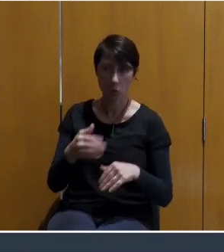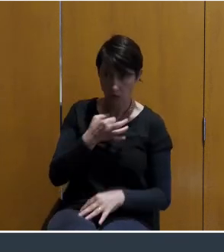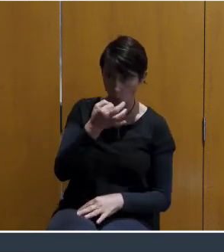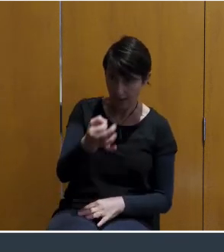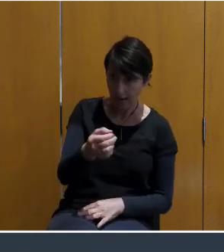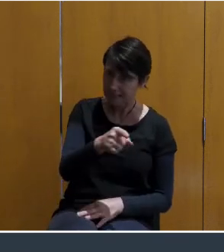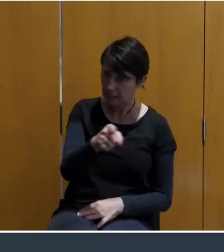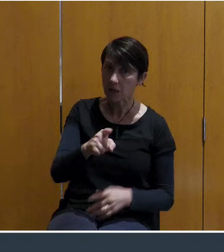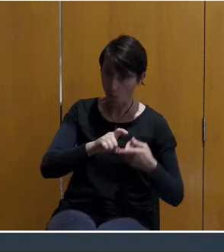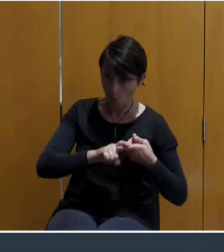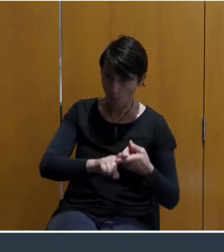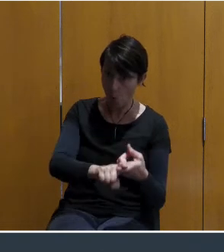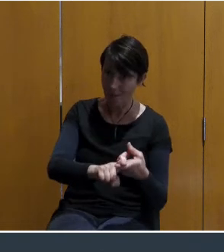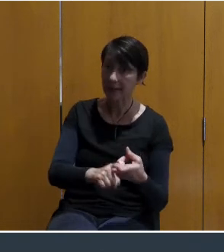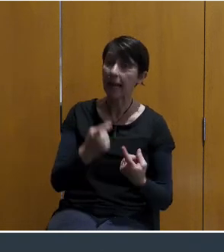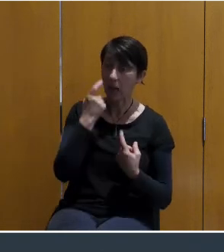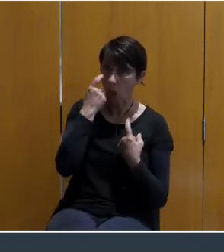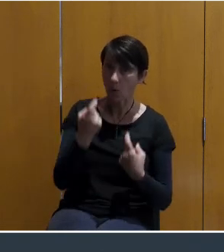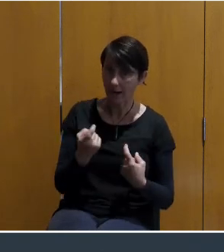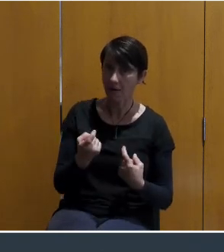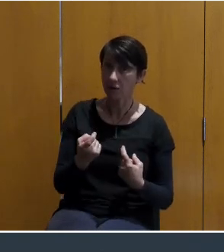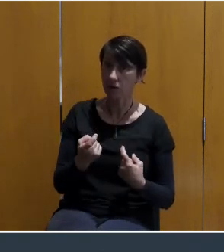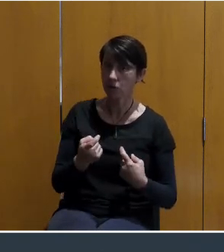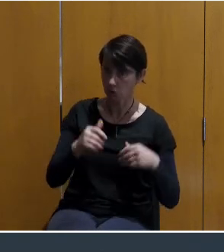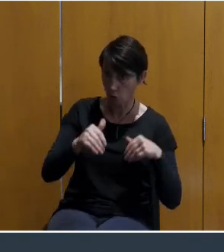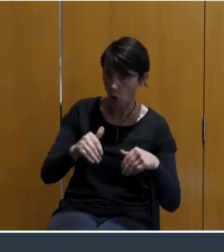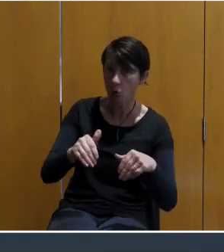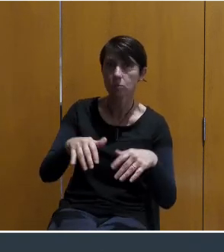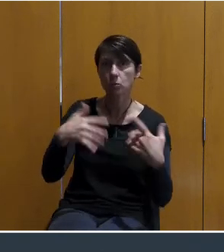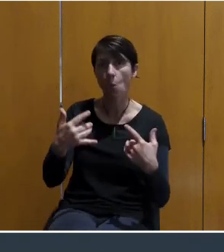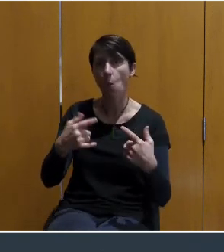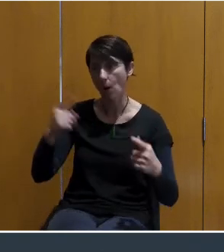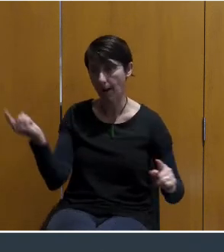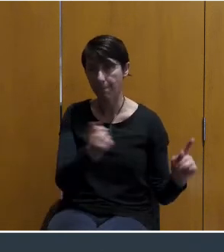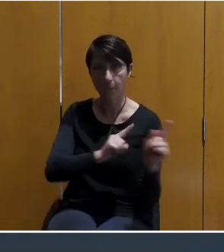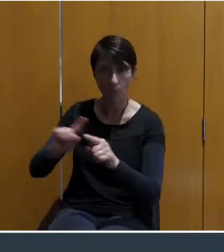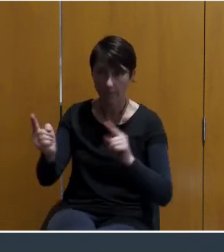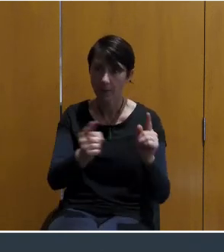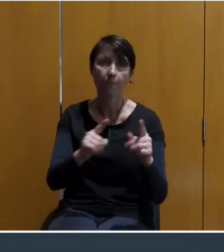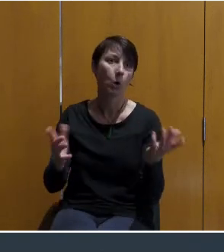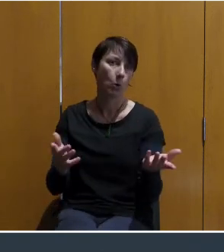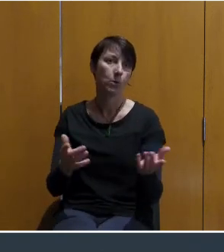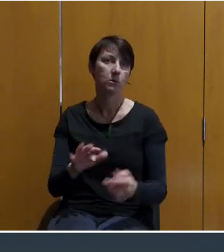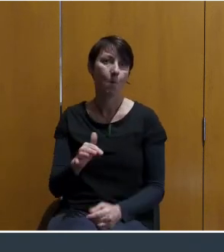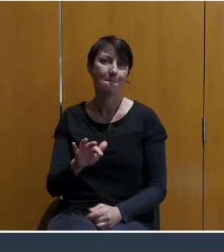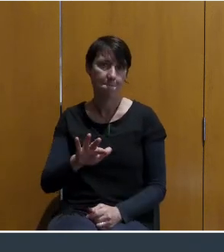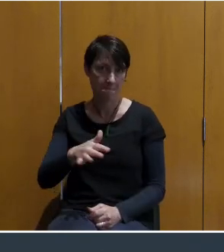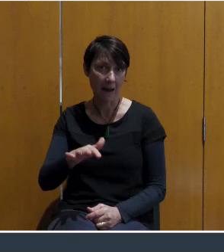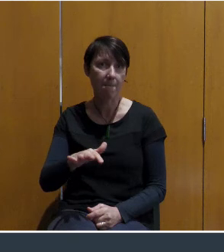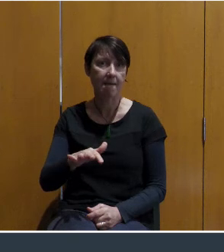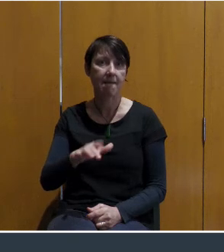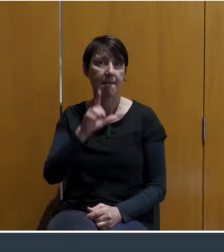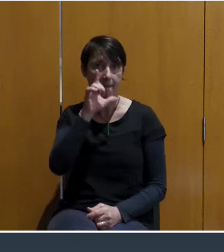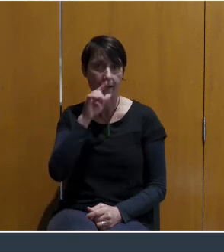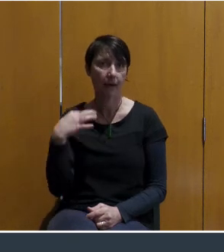get a permit, but we apply it at discretion. People have dogs coming and going through fostering. We don't require that permit, but we like to be